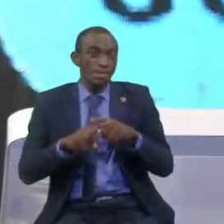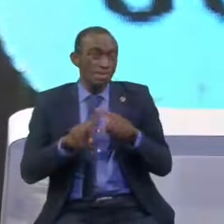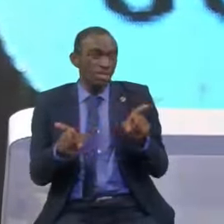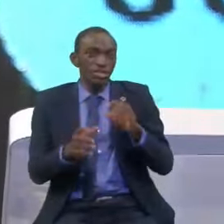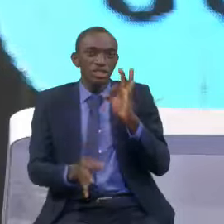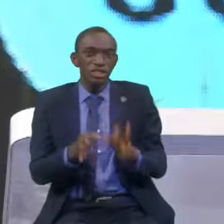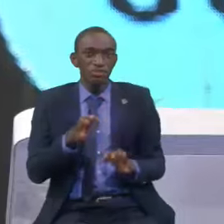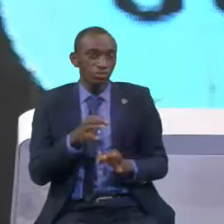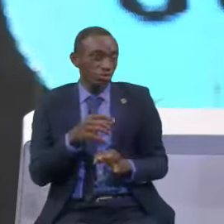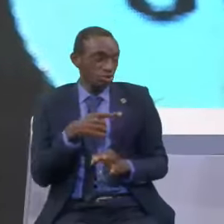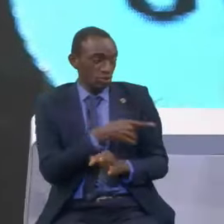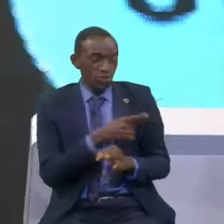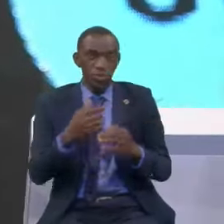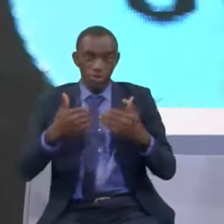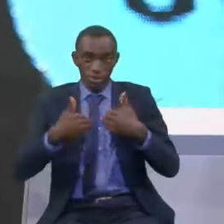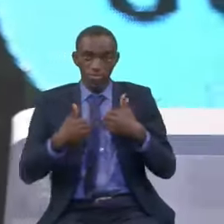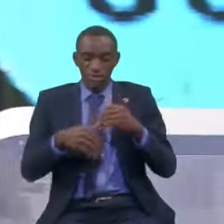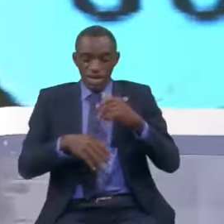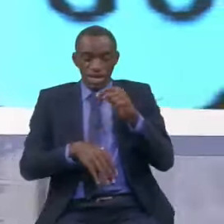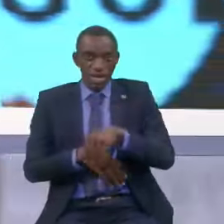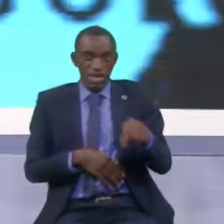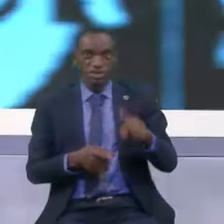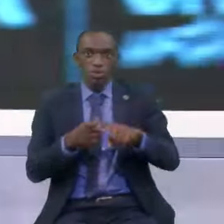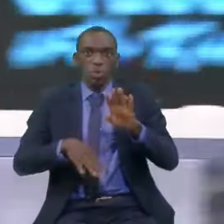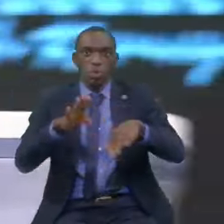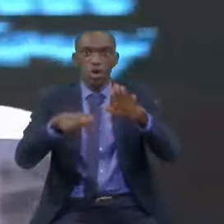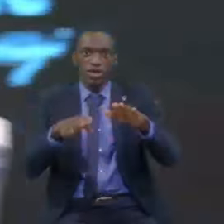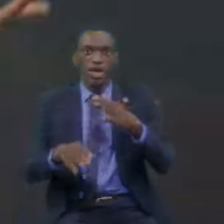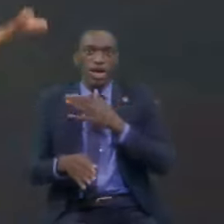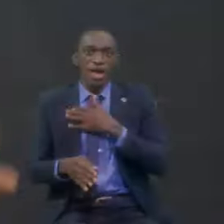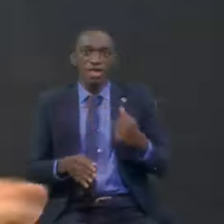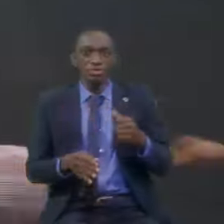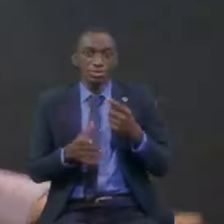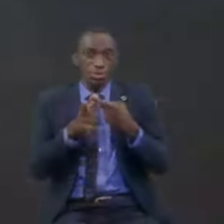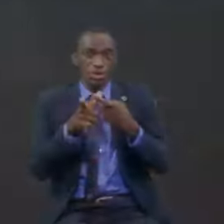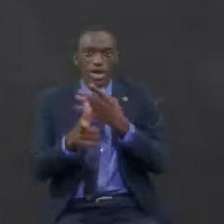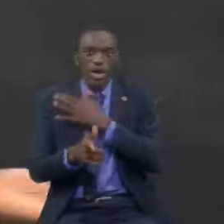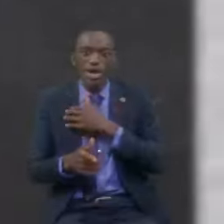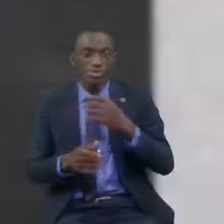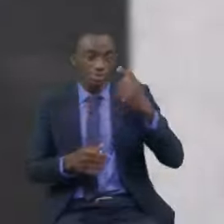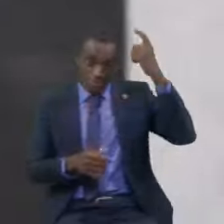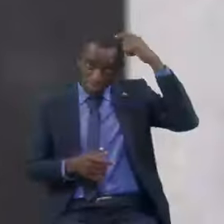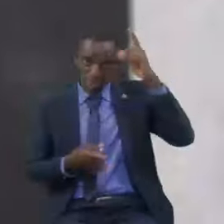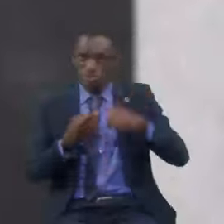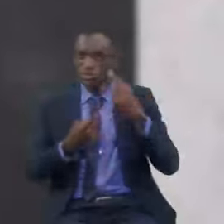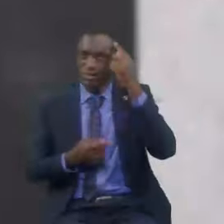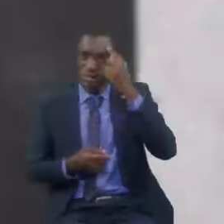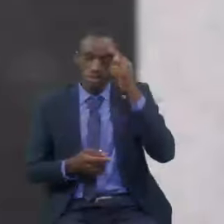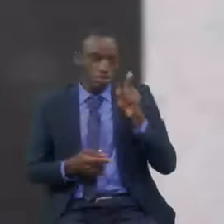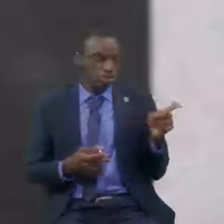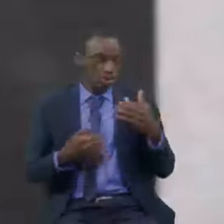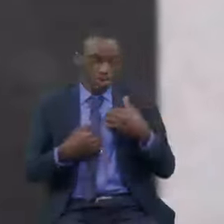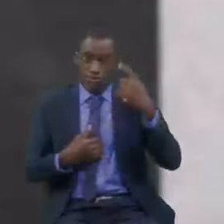to walk and legs to run and brain to think, you have brain, you have hands, you have legs, that's